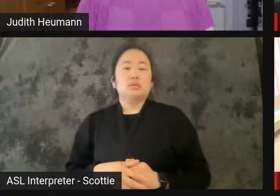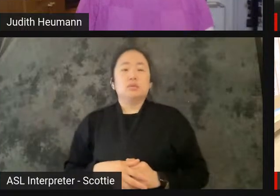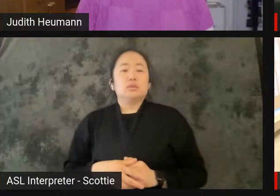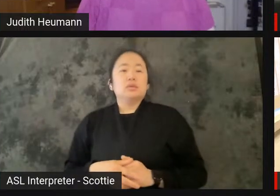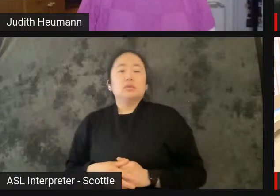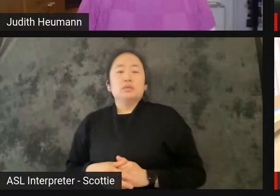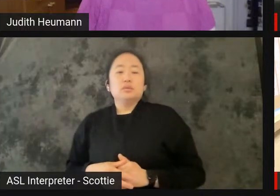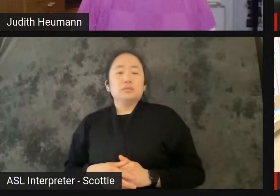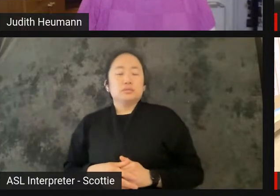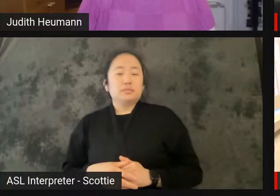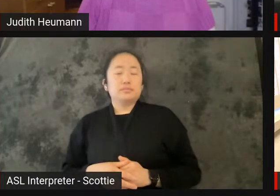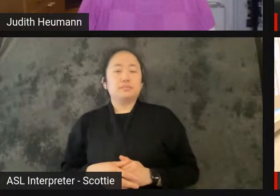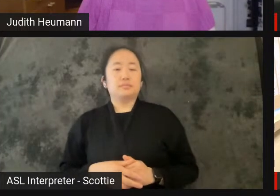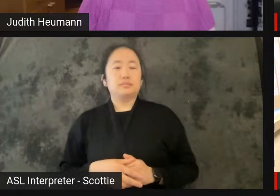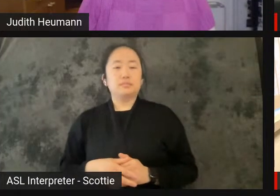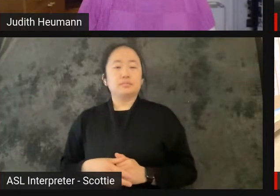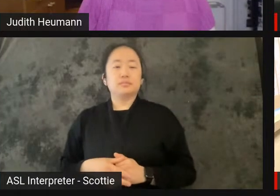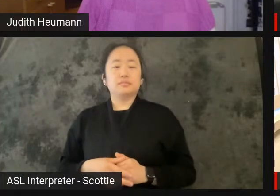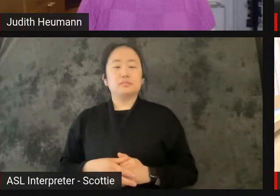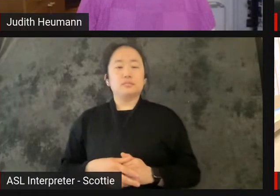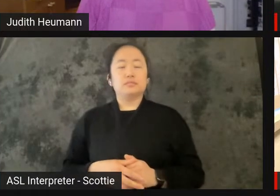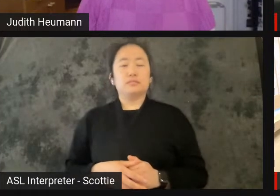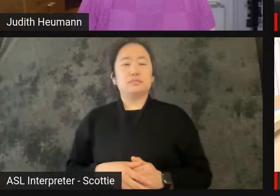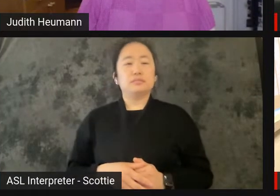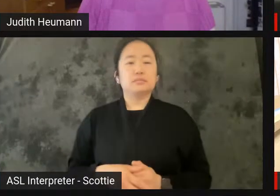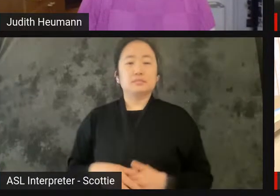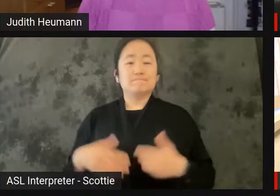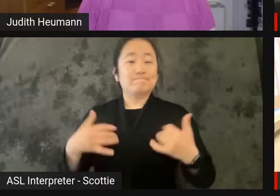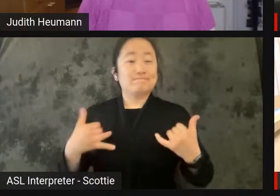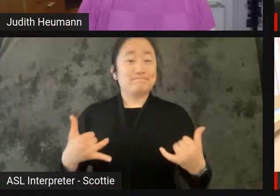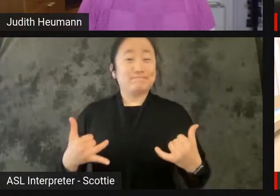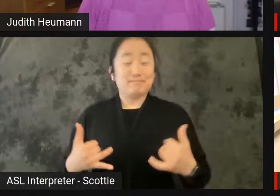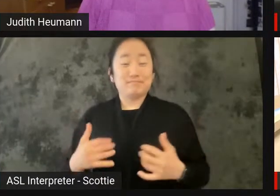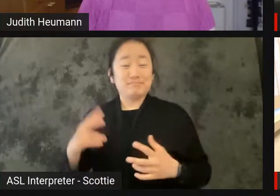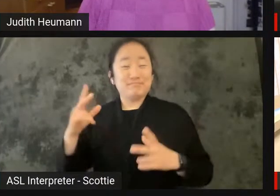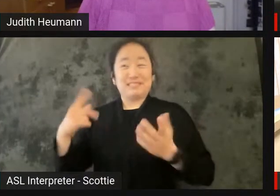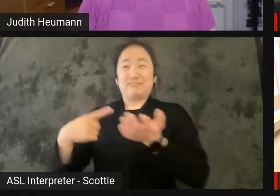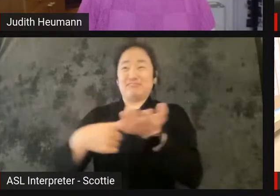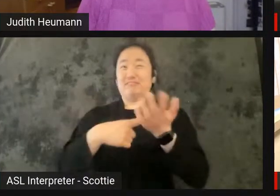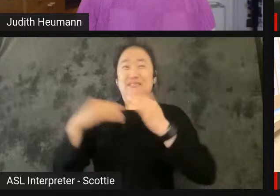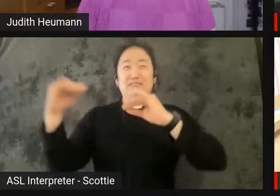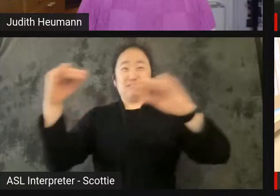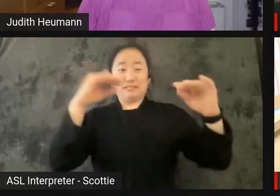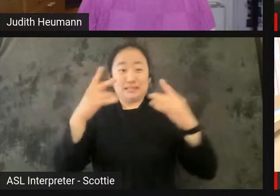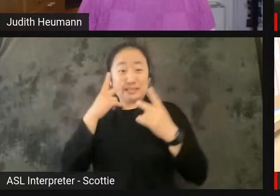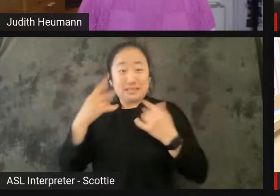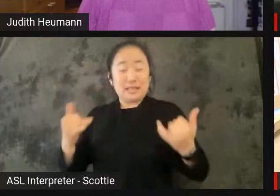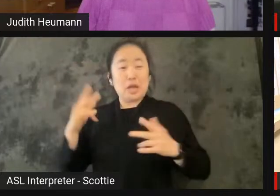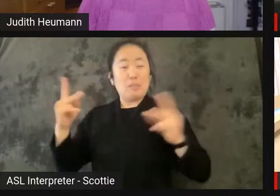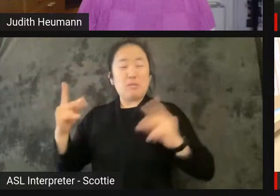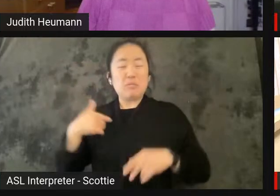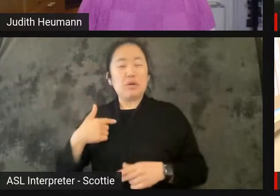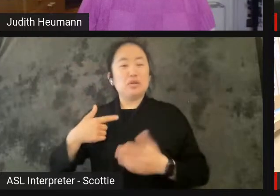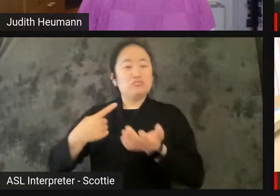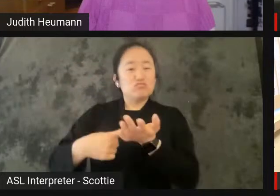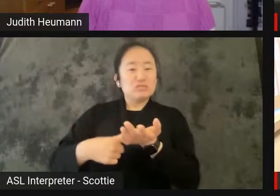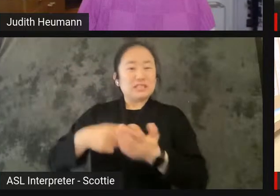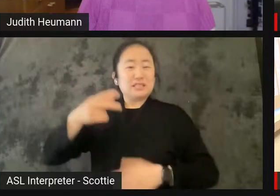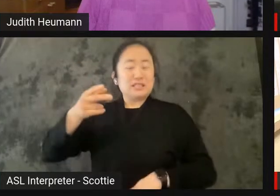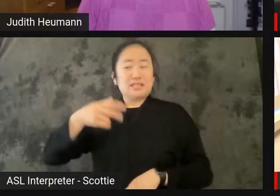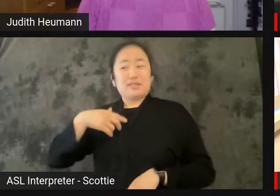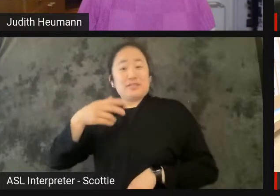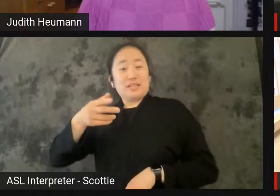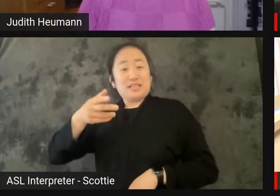people not wanting discussions on the history of slavery and racism, to me, is